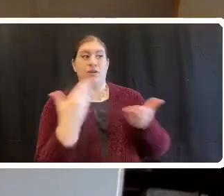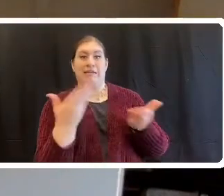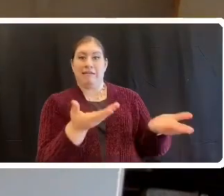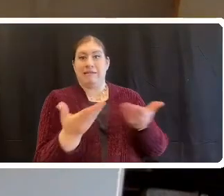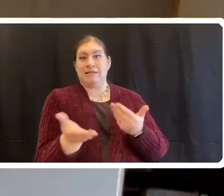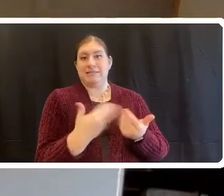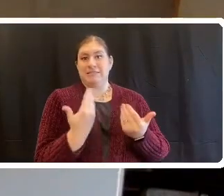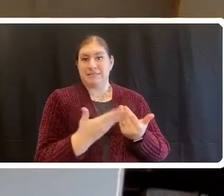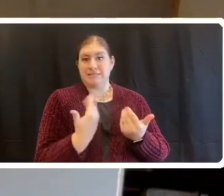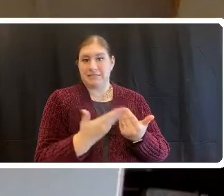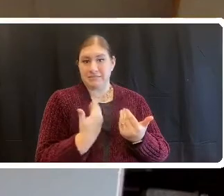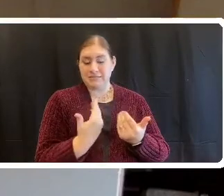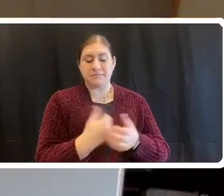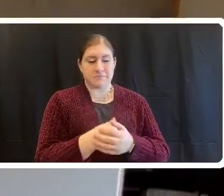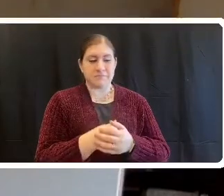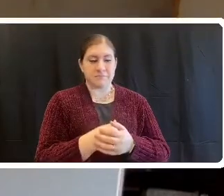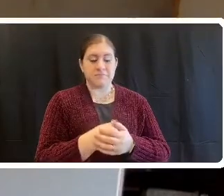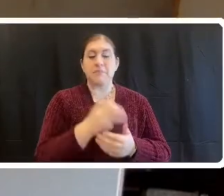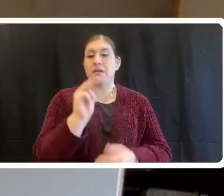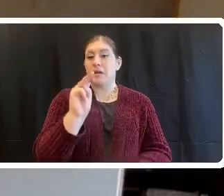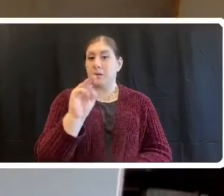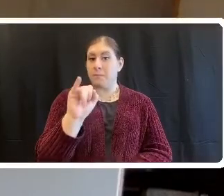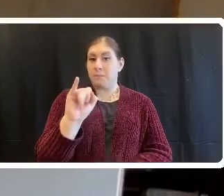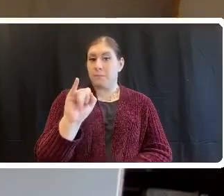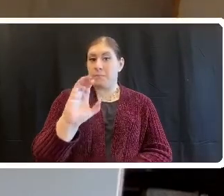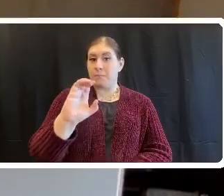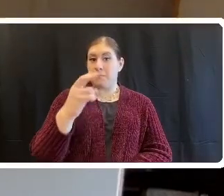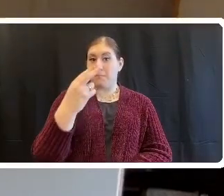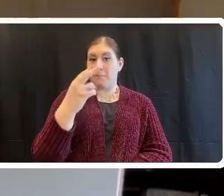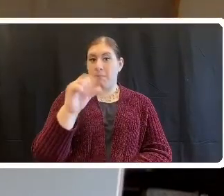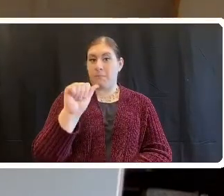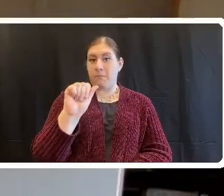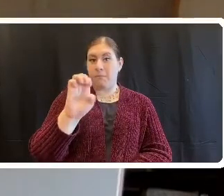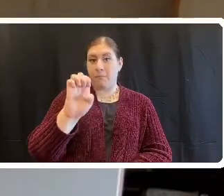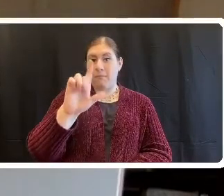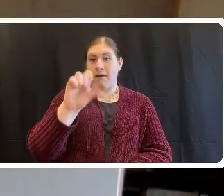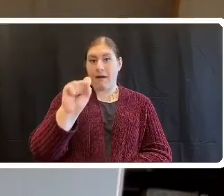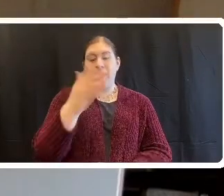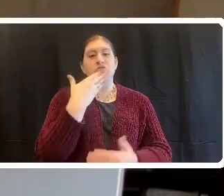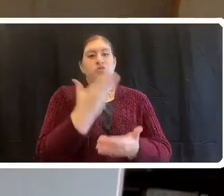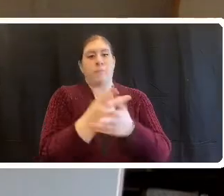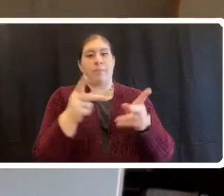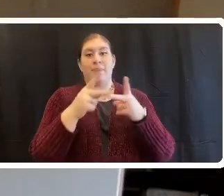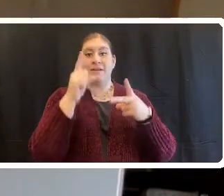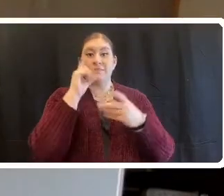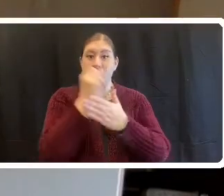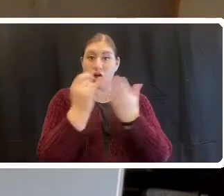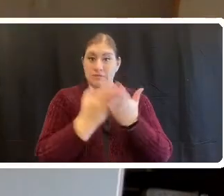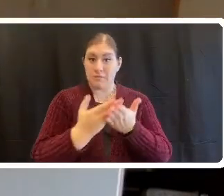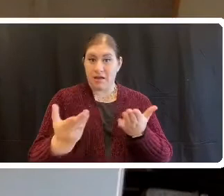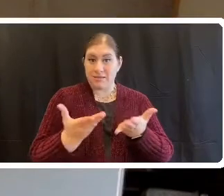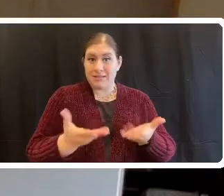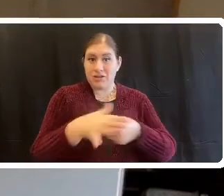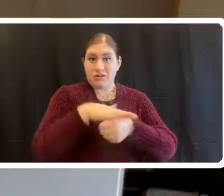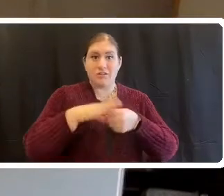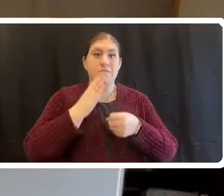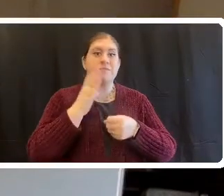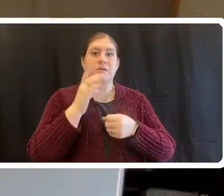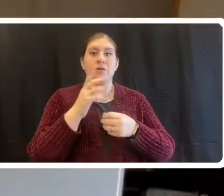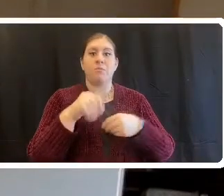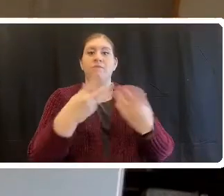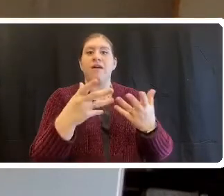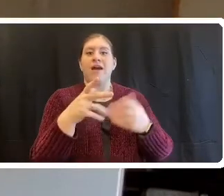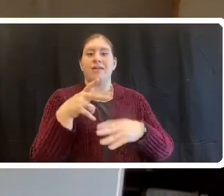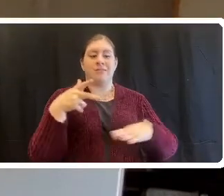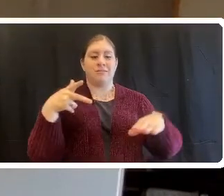other thing I might mention is Michael's, which is a pretty good outlet here in town for art supplies, is providing